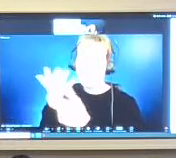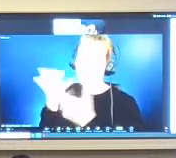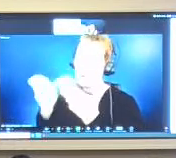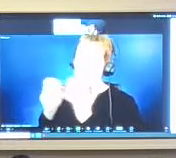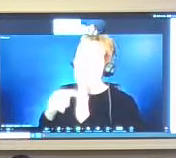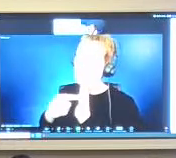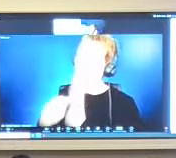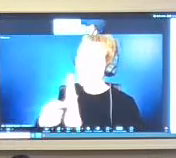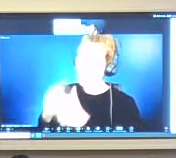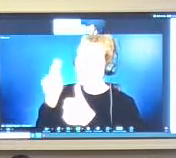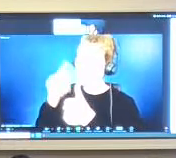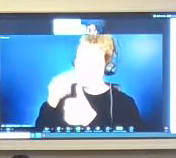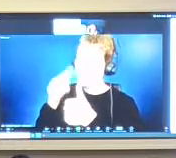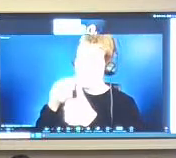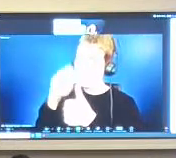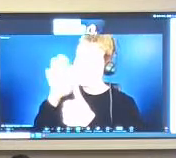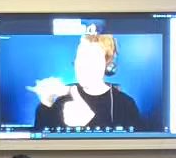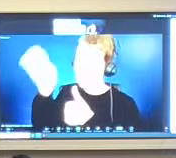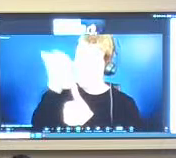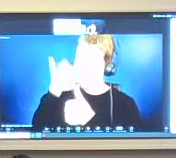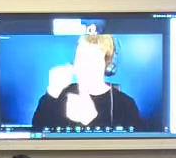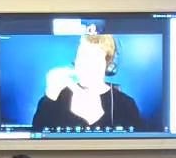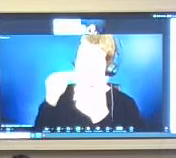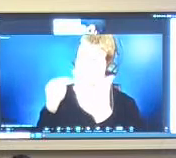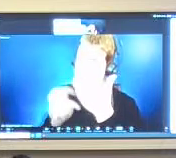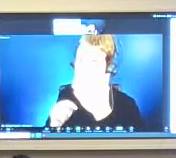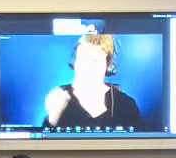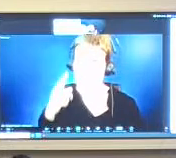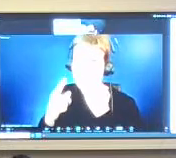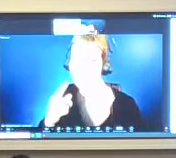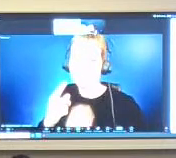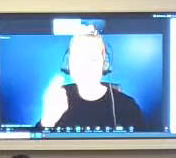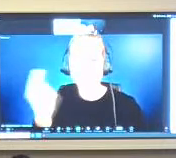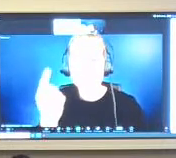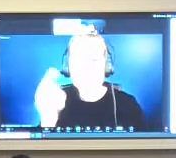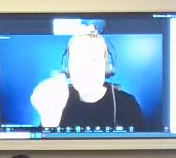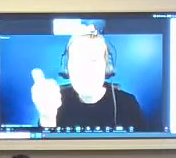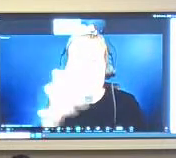easy. Marco had something else to say.